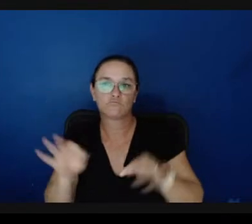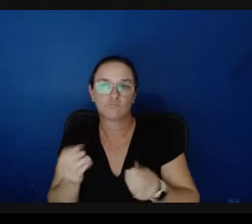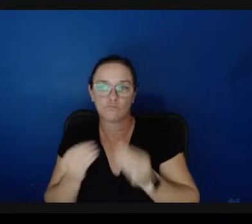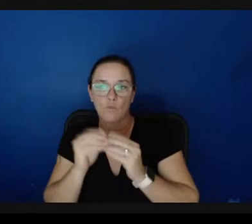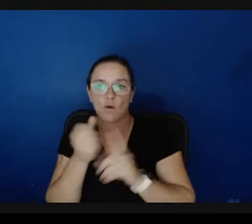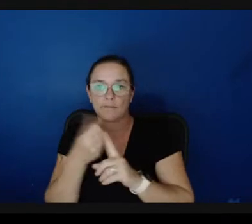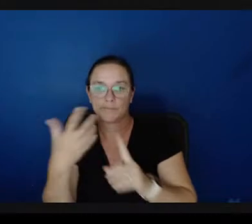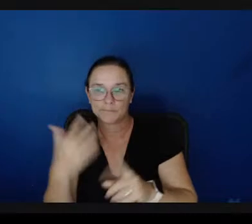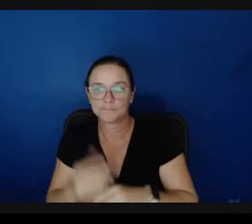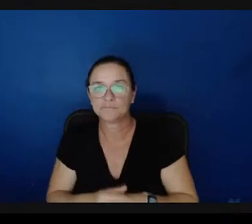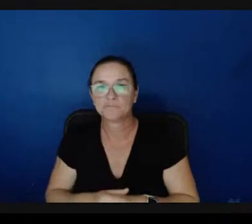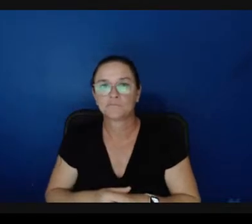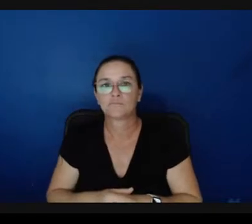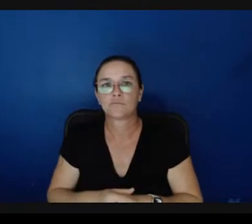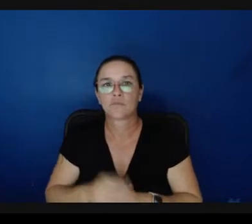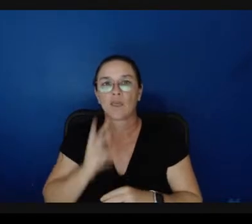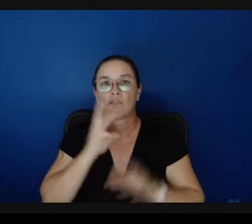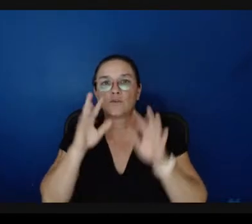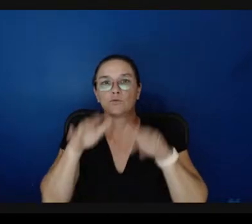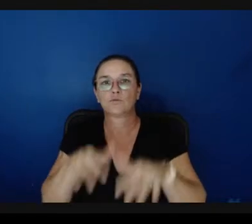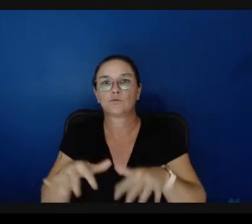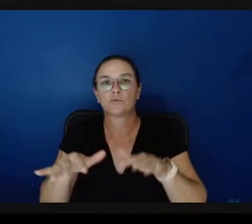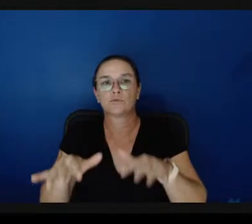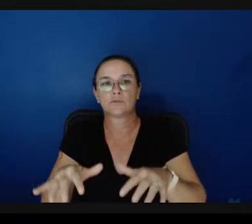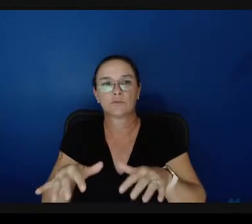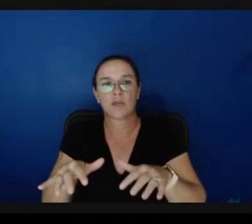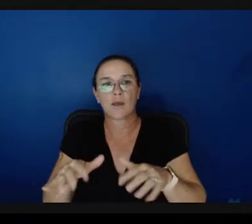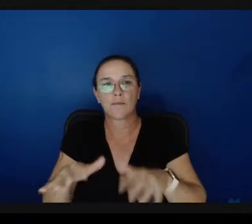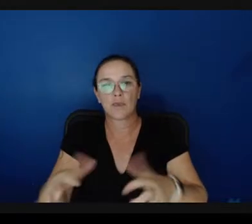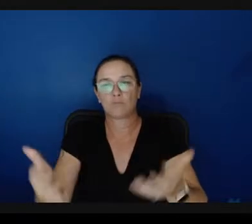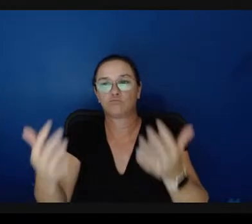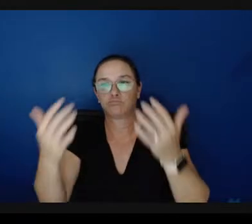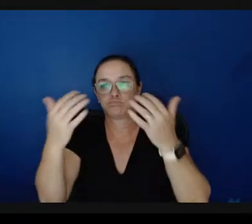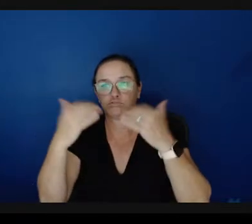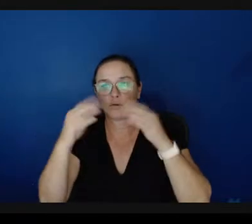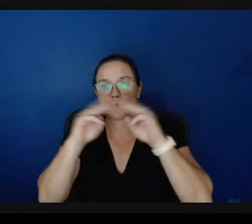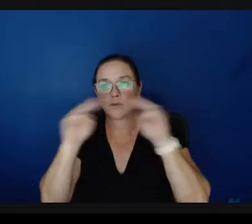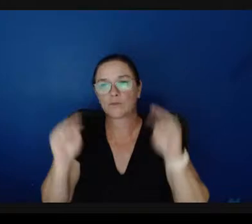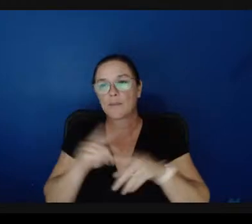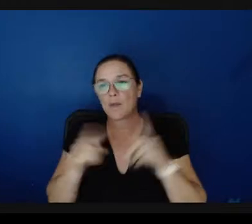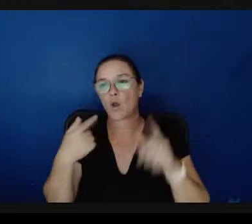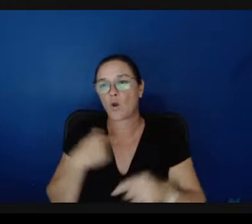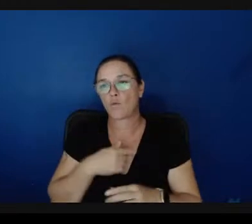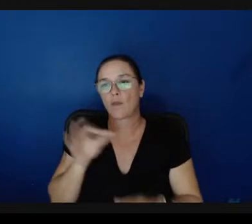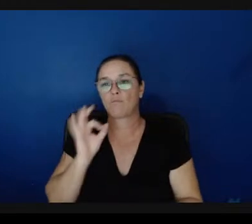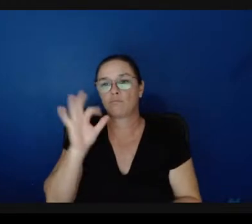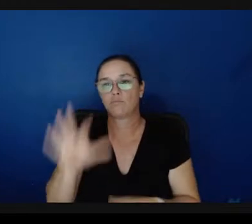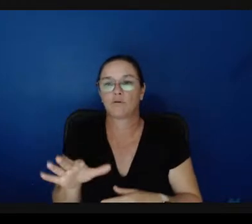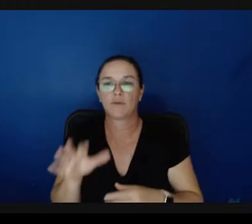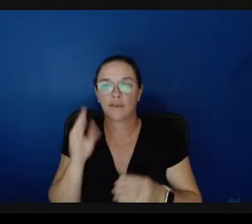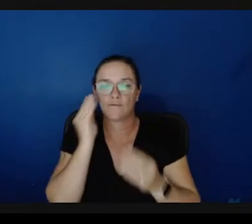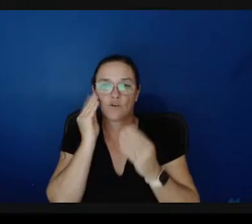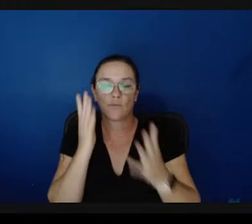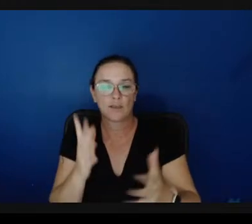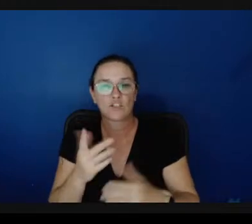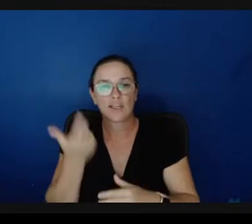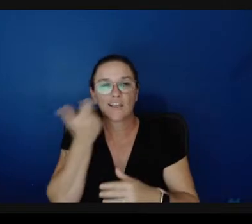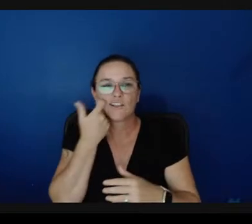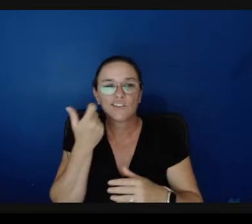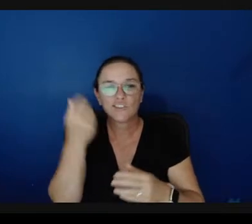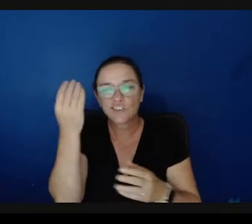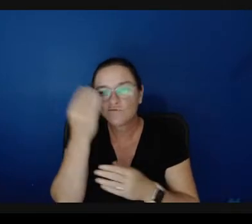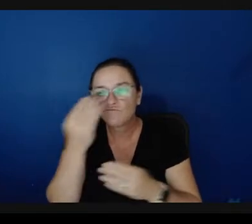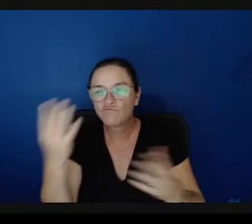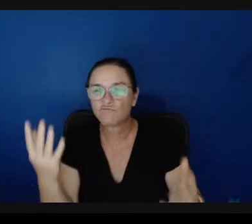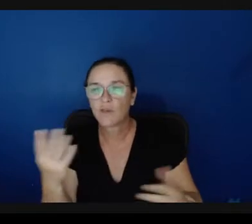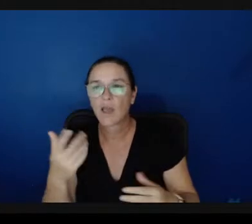The Tsunami Museum. I don't know if you guys have been watching the post, but we've been dropping some information on them. They just came out on the news, and I wanted to put